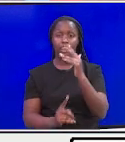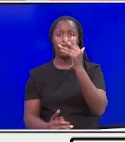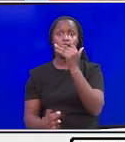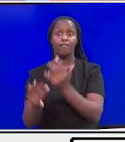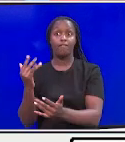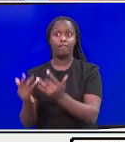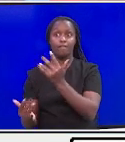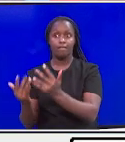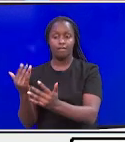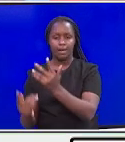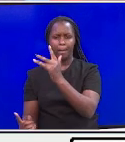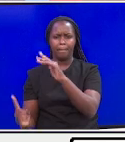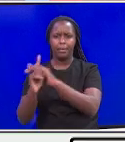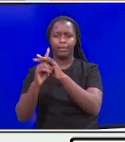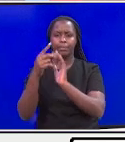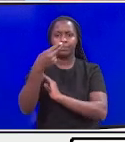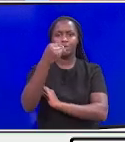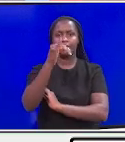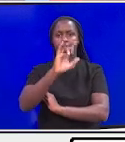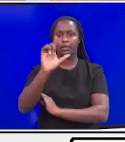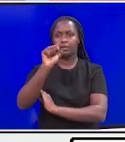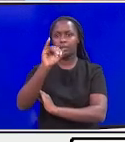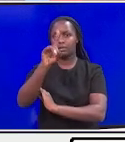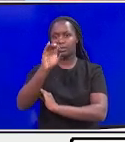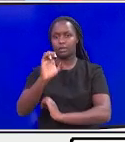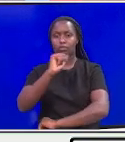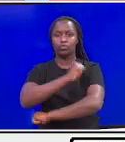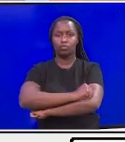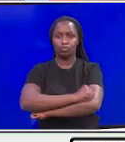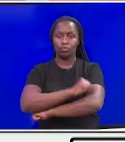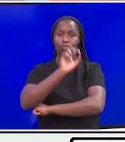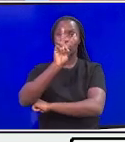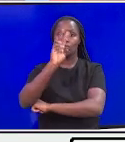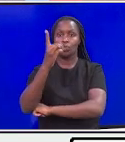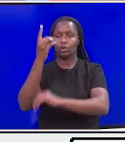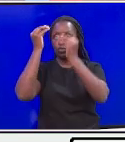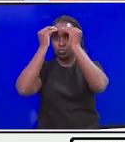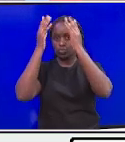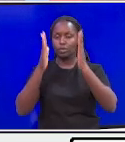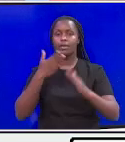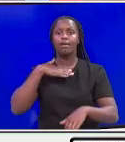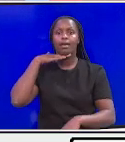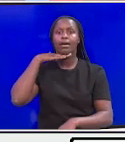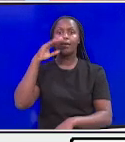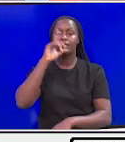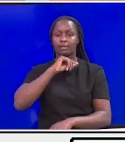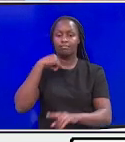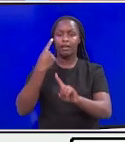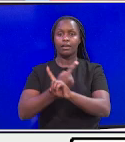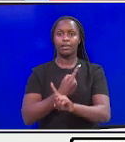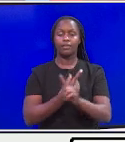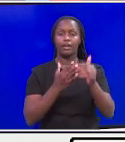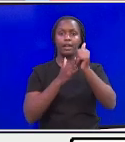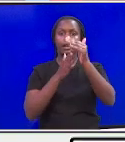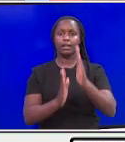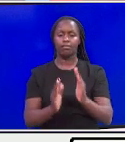that broke out at Hillside School, destroying a dormitory and leading to the deaths of 21 students so far, various leaders have continued to express